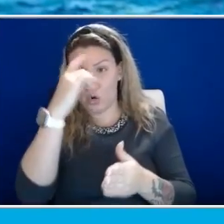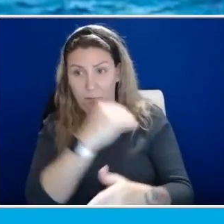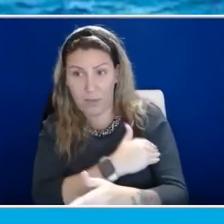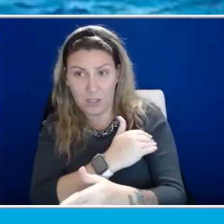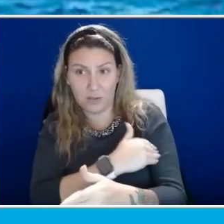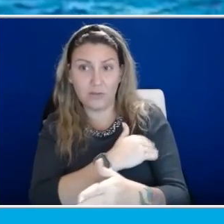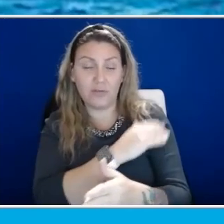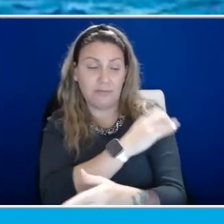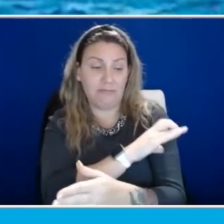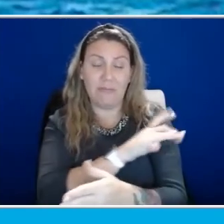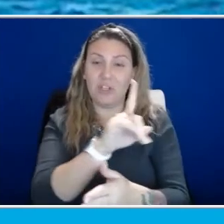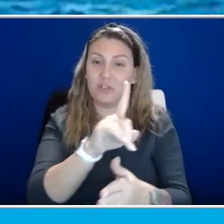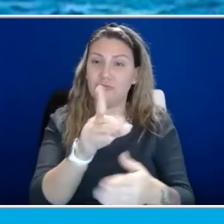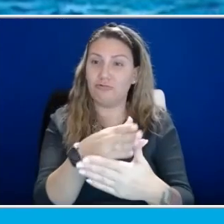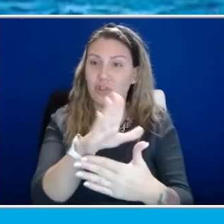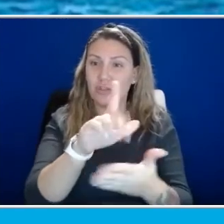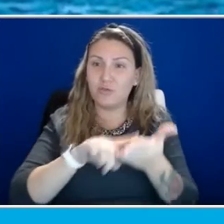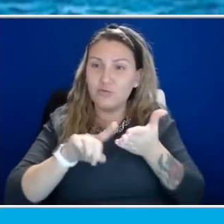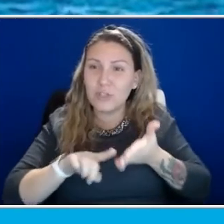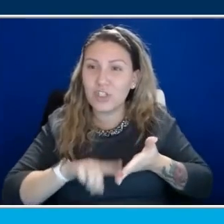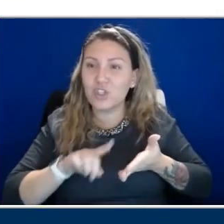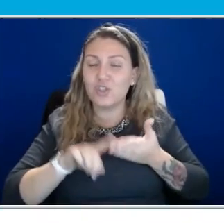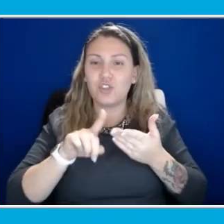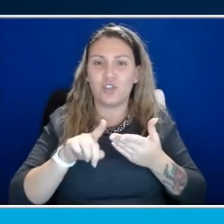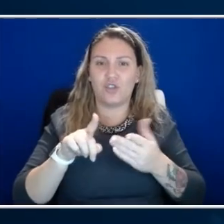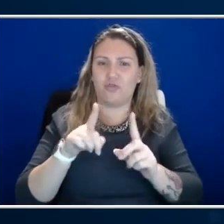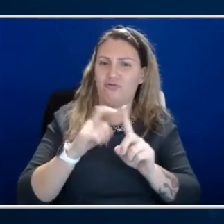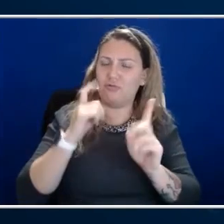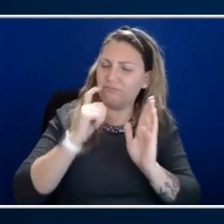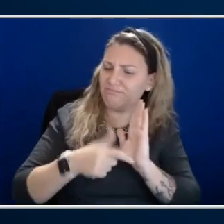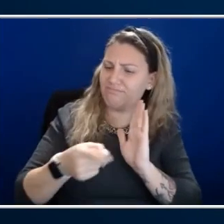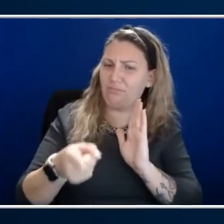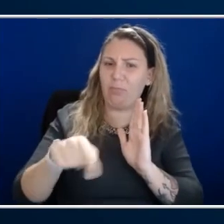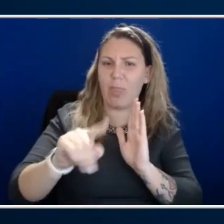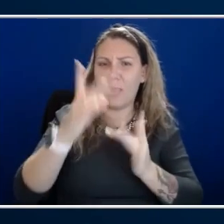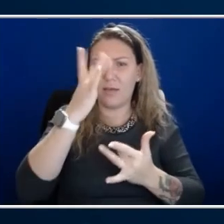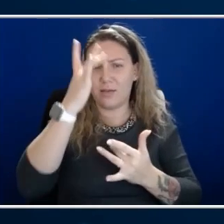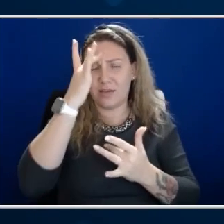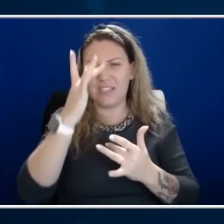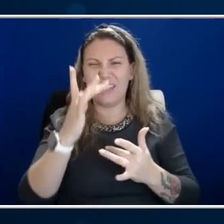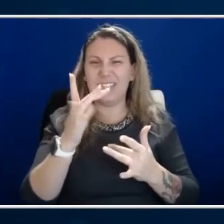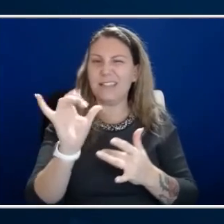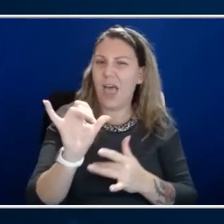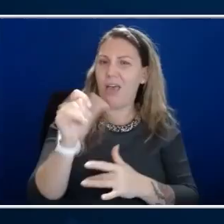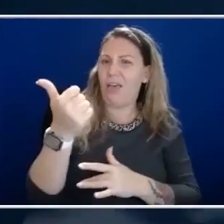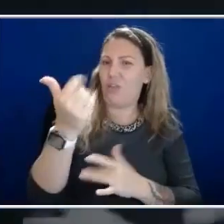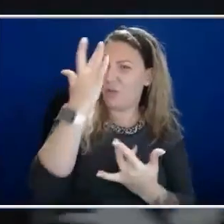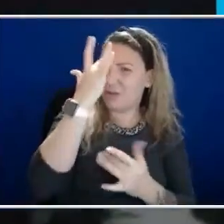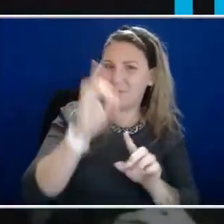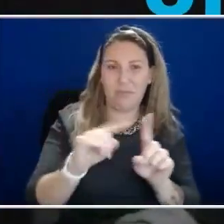the subtle signs of this insidious disease that mimics other diseases.